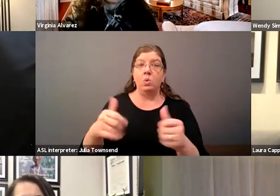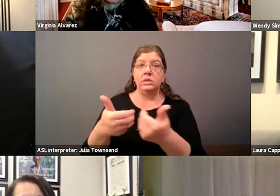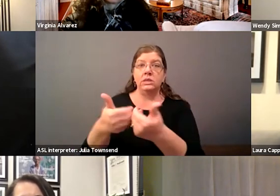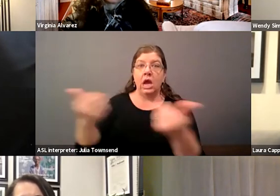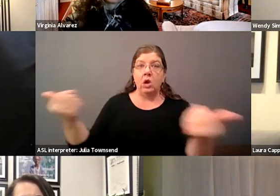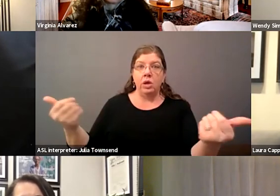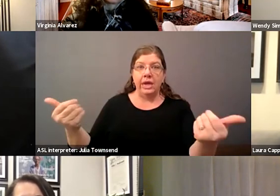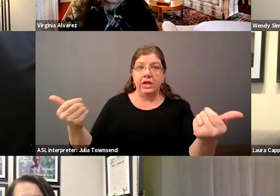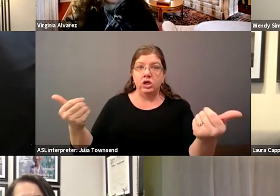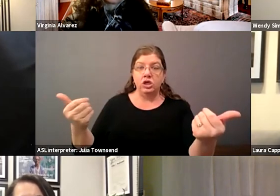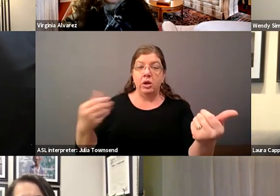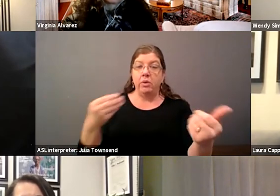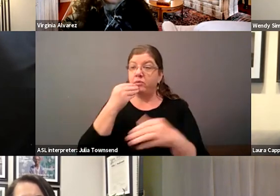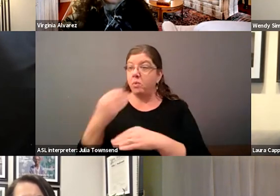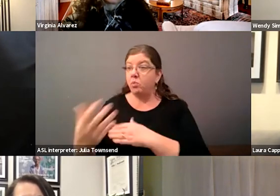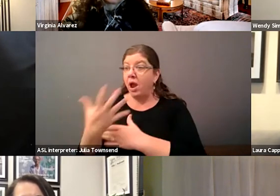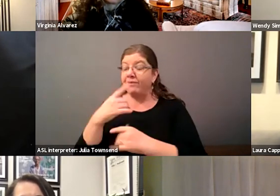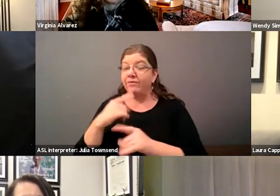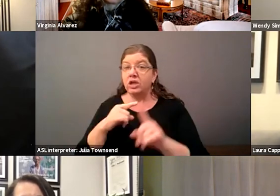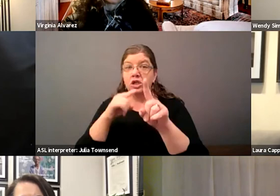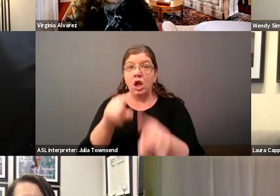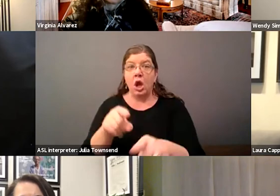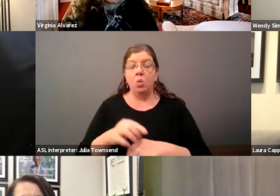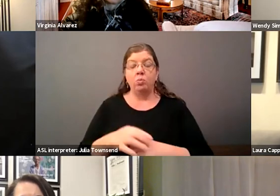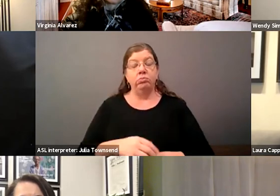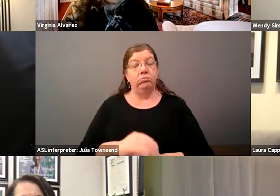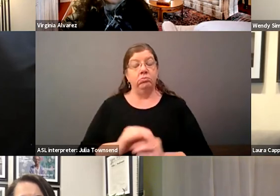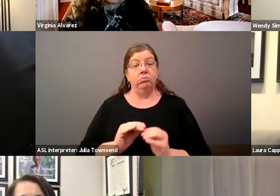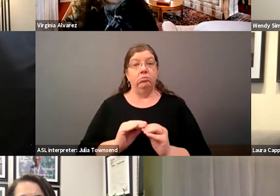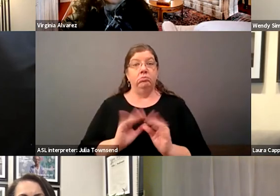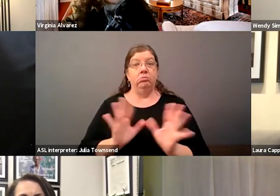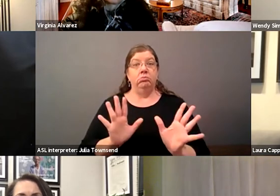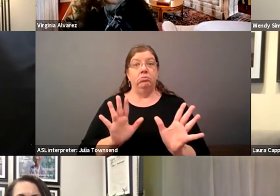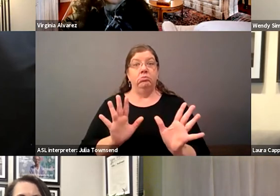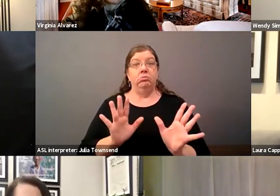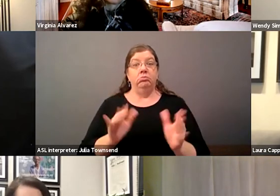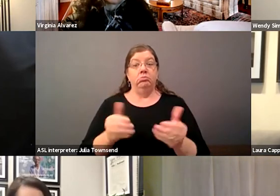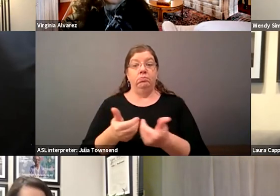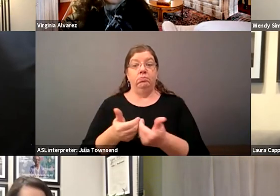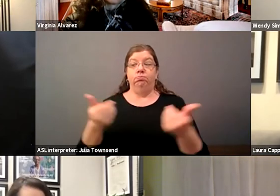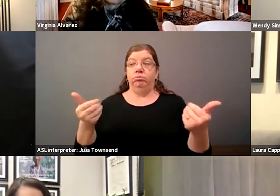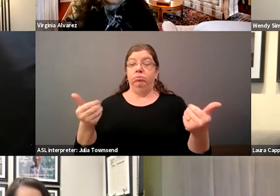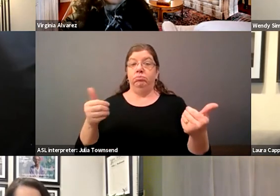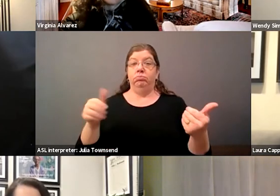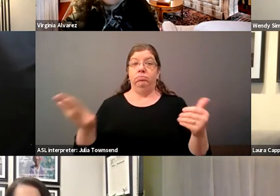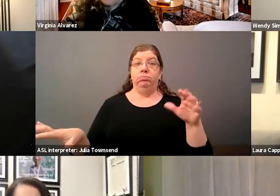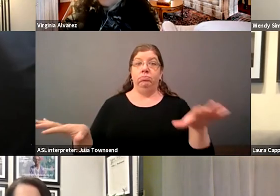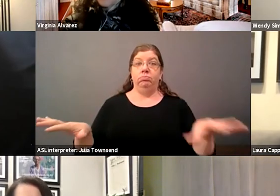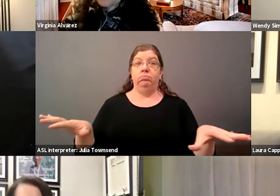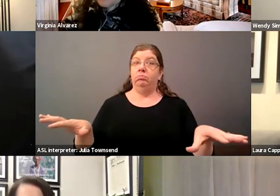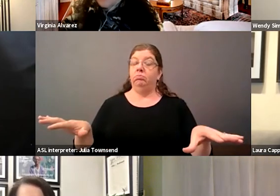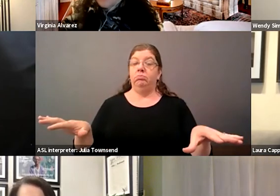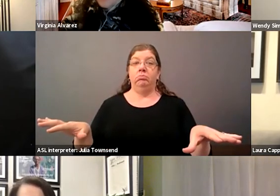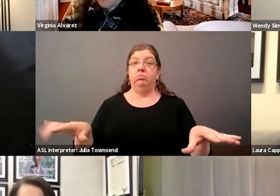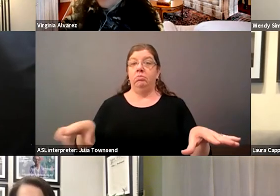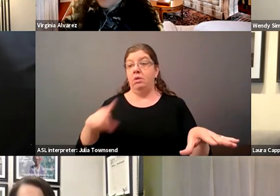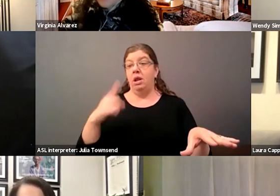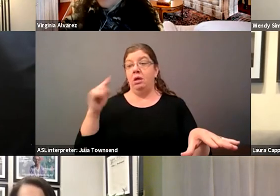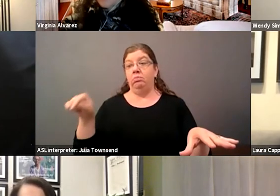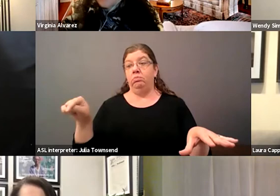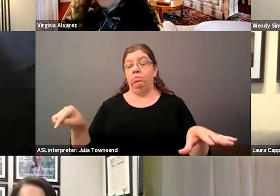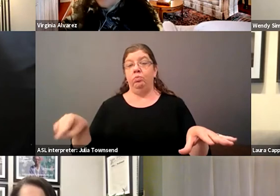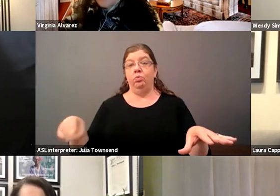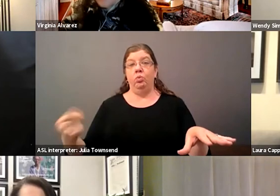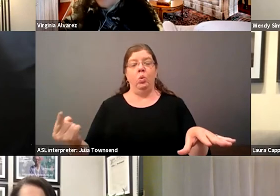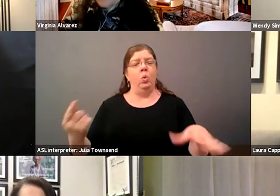to get some breakfast and you know there was obviously some separation there and it's you know long